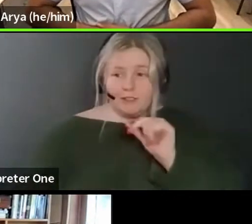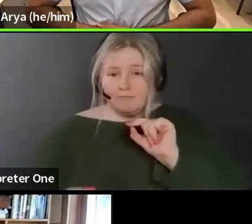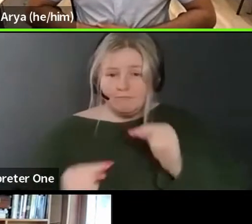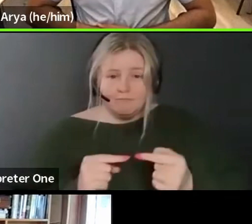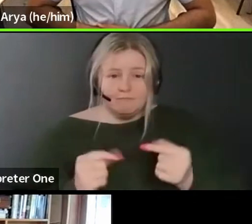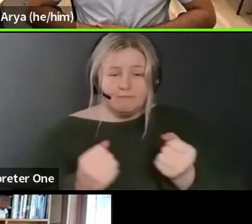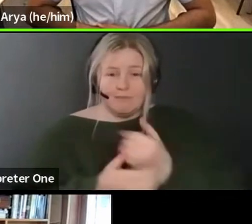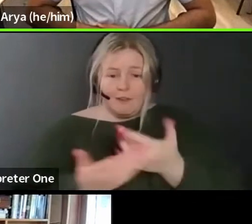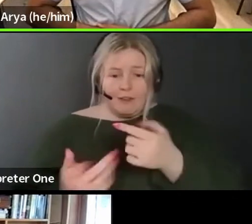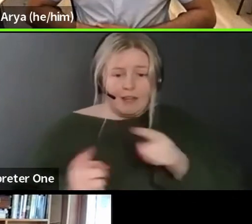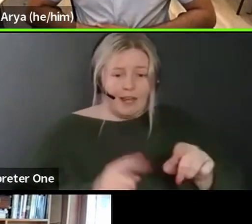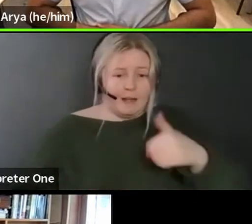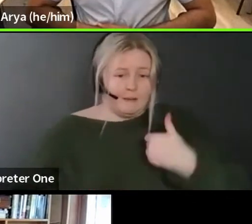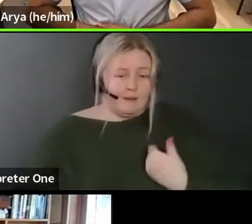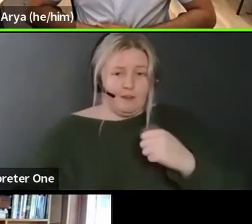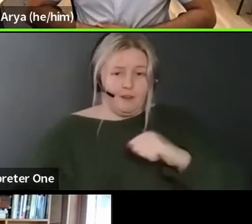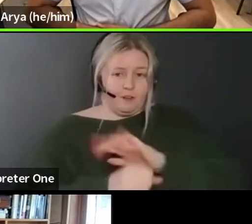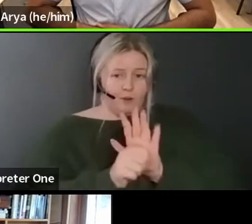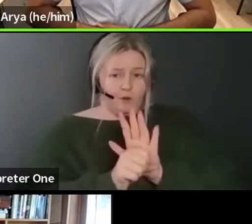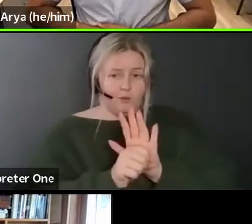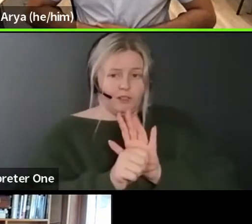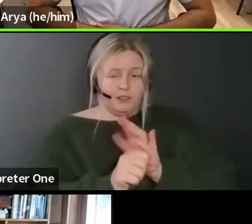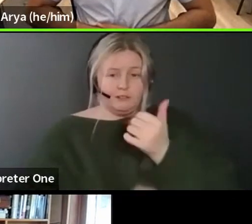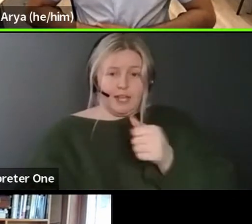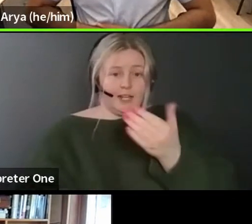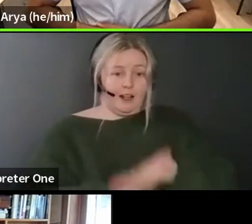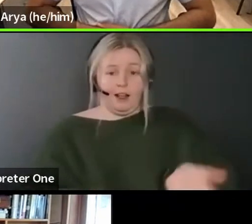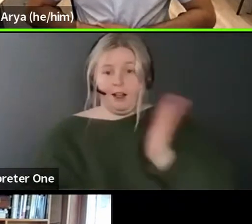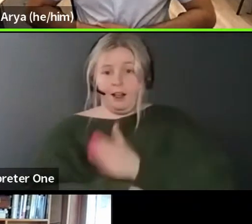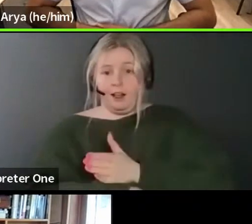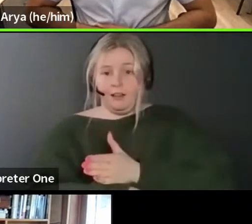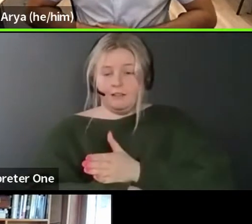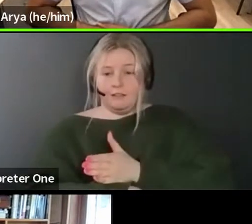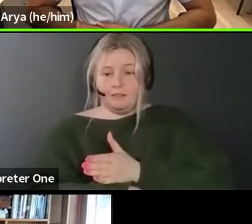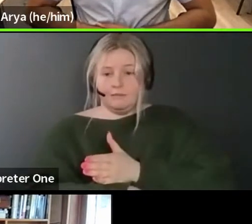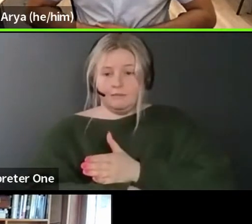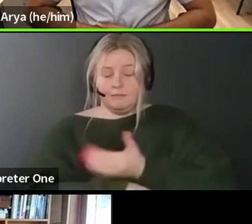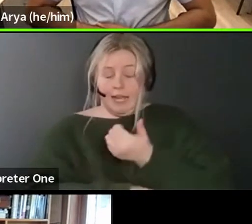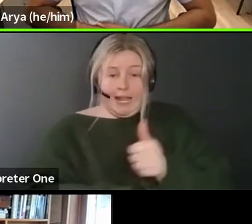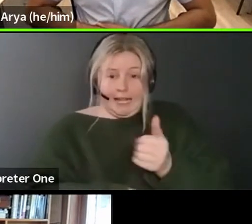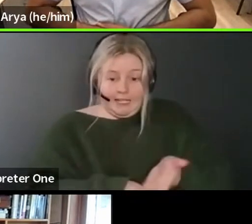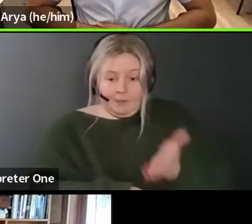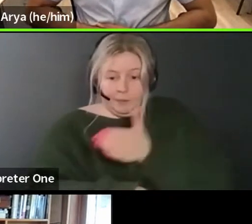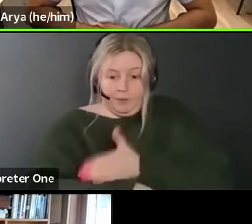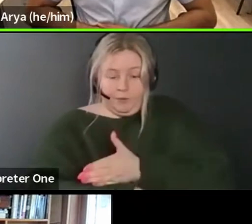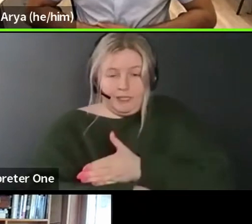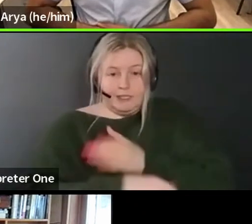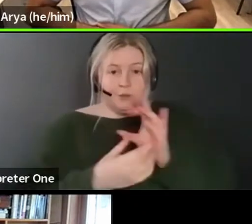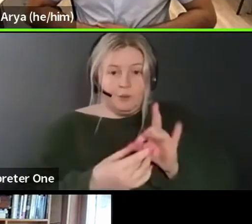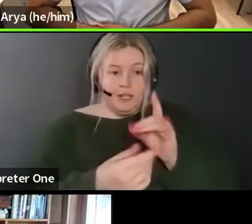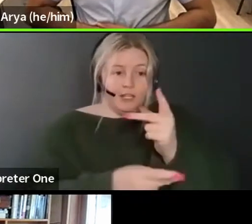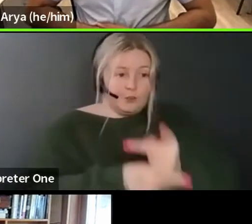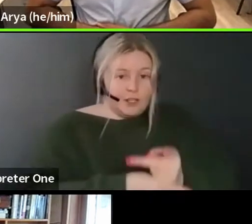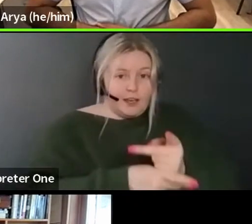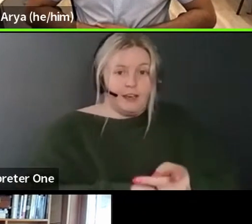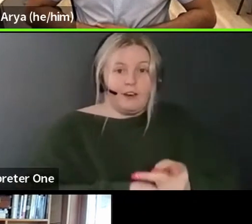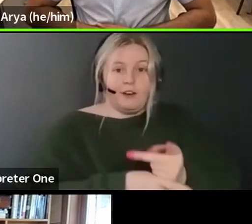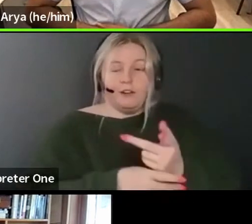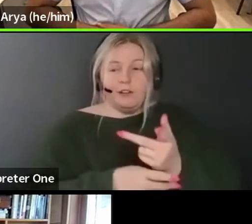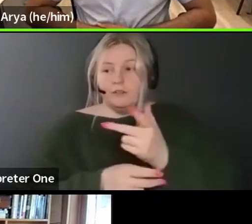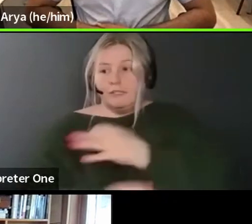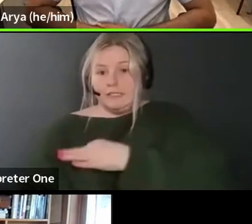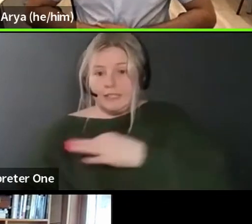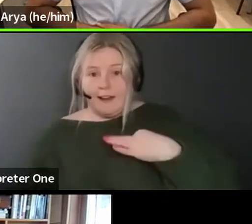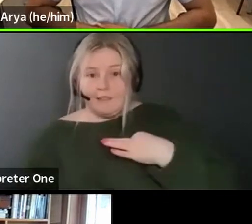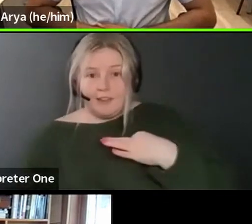any significant improvements, or in fact any improvements at all in terms of care levels, in terms of